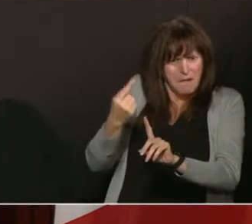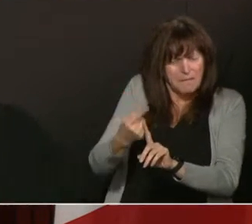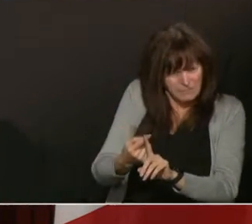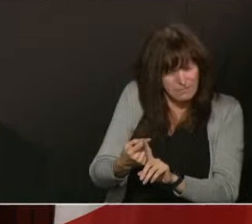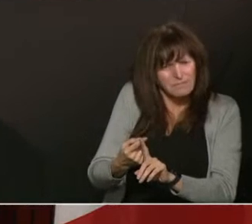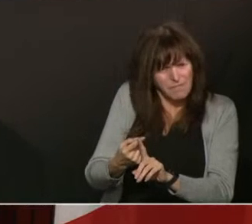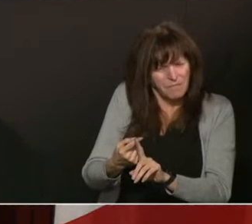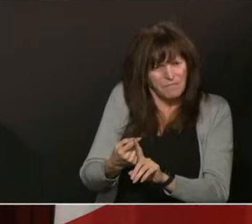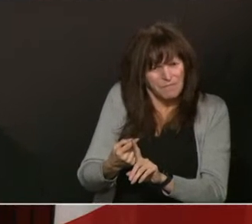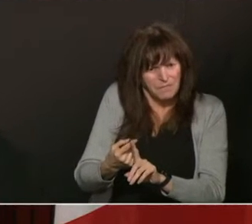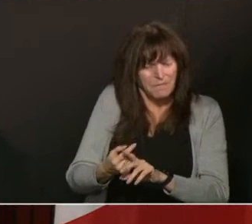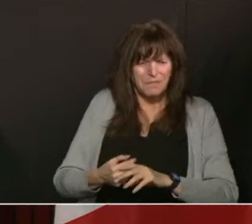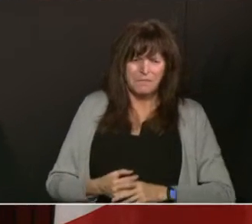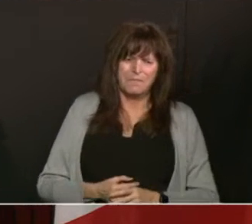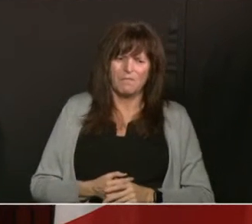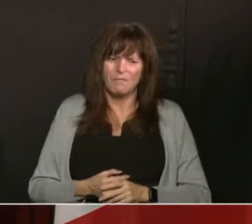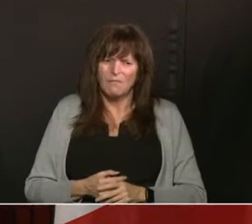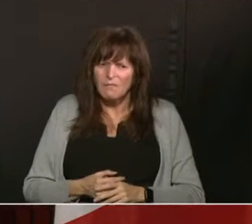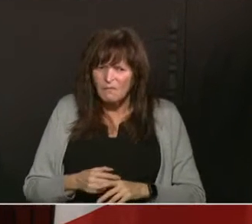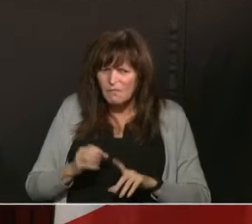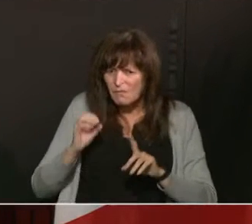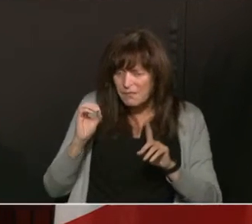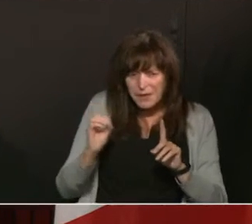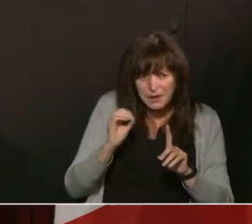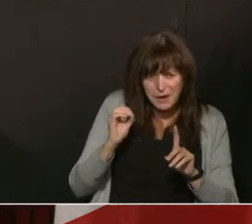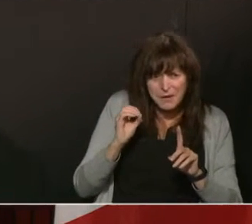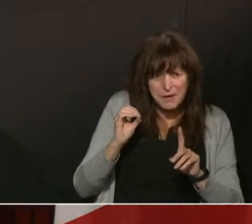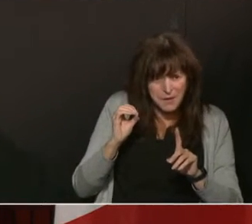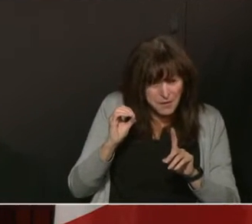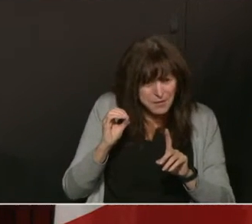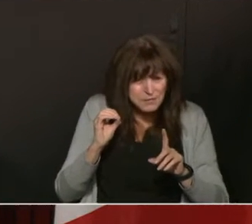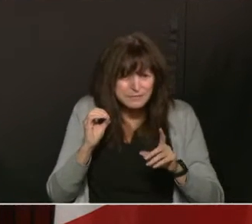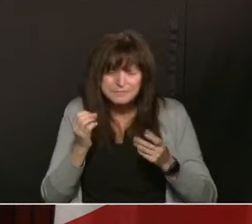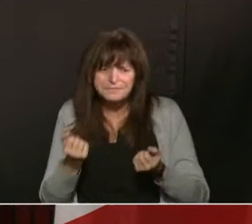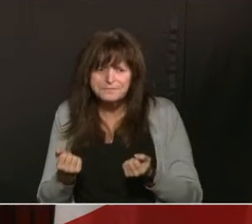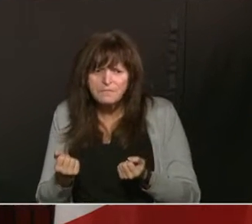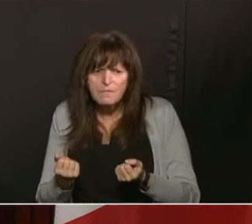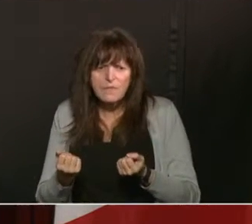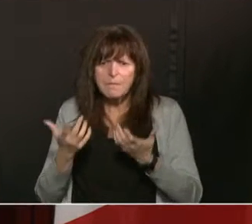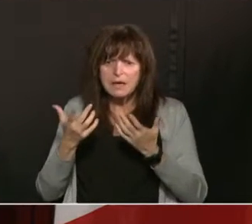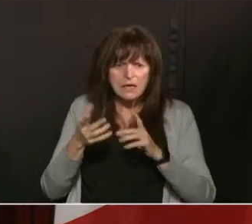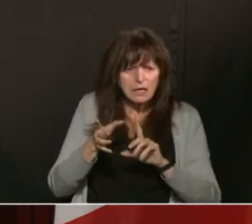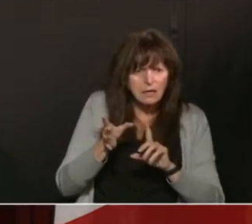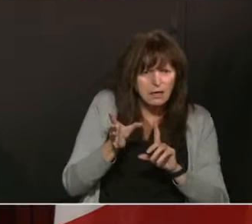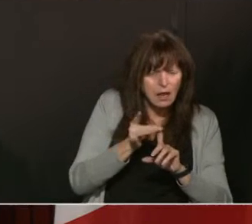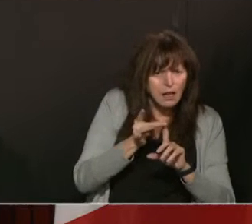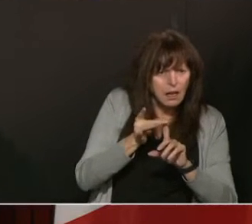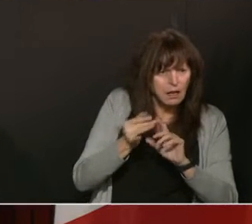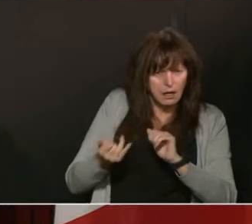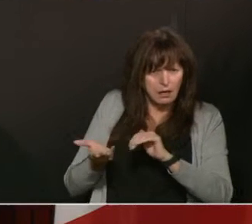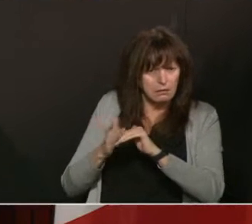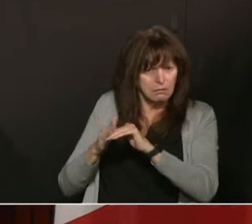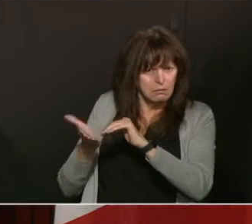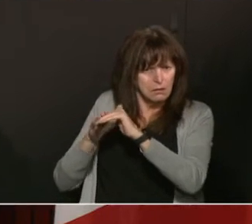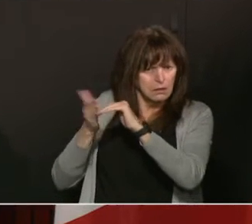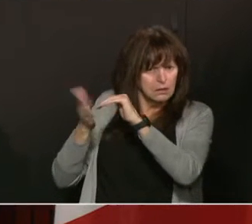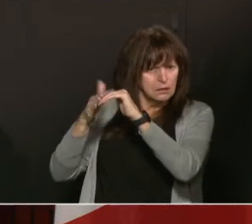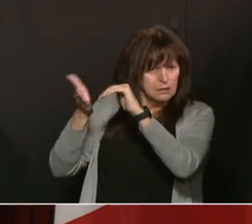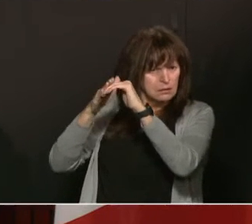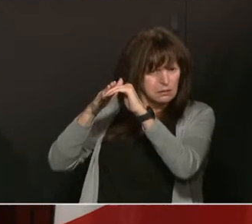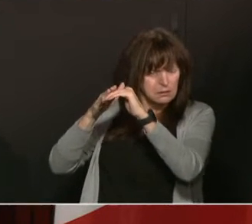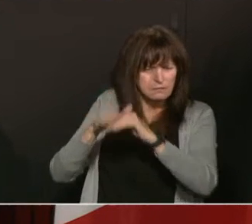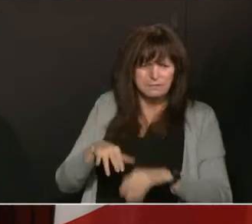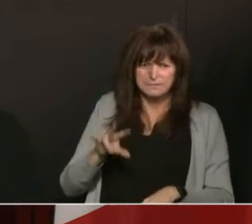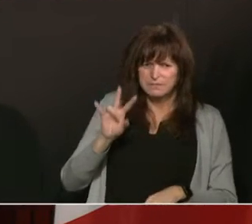Ontario's percent positivity has been steadily increasing as well and is currently 7.3% for the week of December 12th